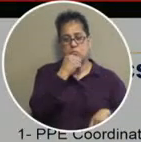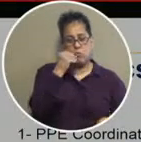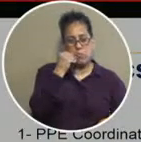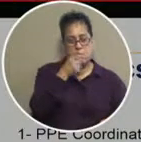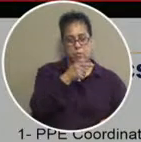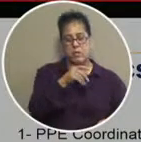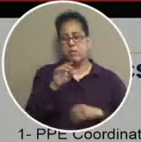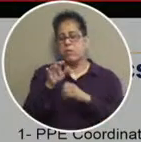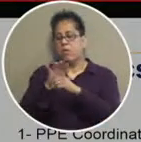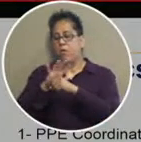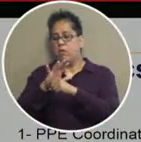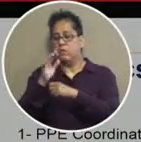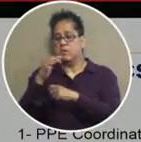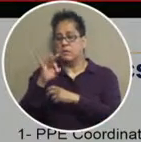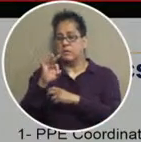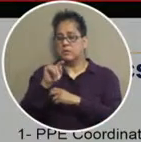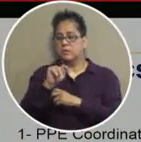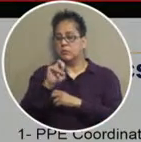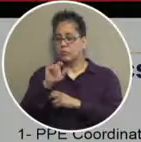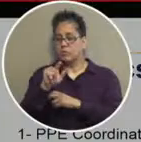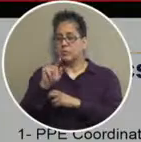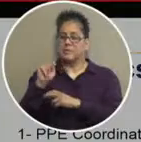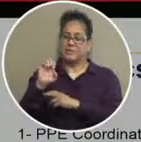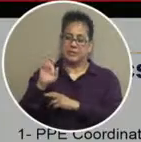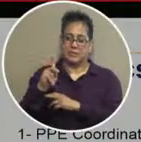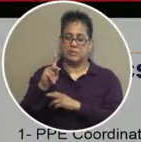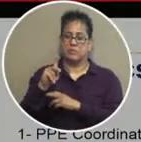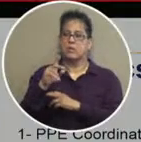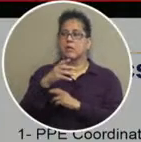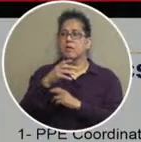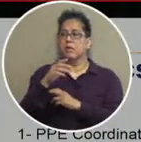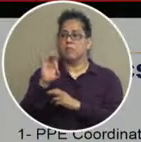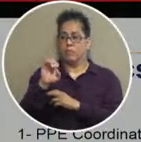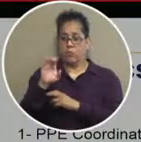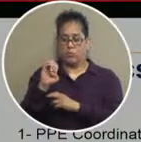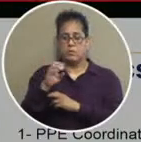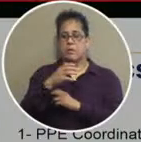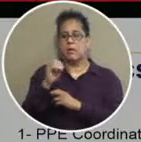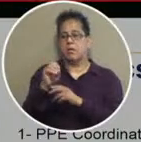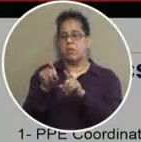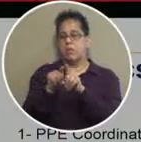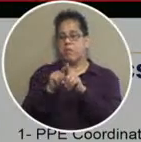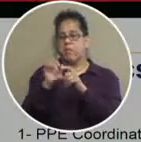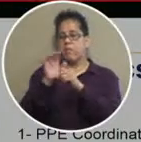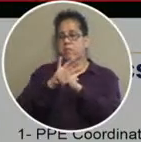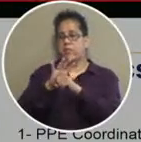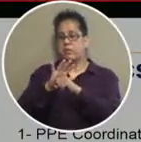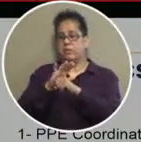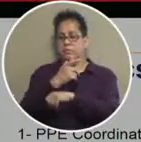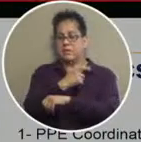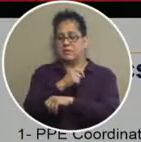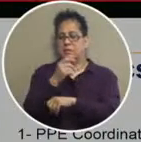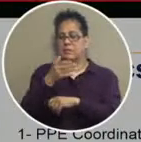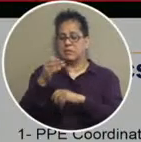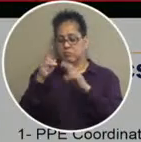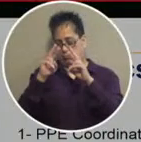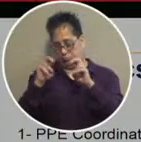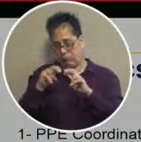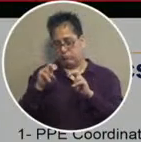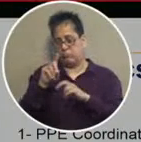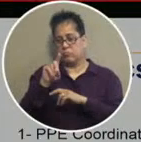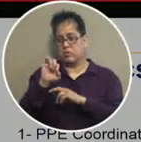convened a COVID-19 clinical trials task force to drive innovative COVID-19 vaccine device and